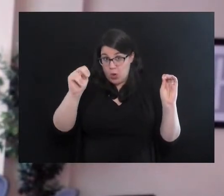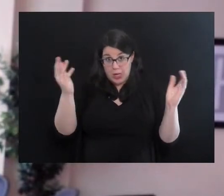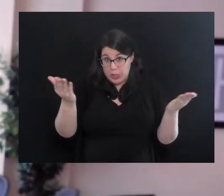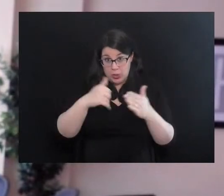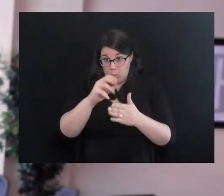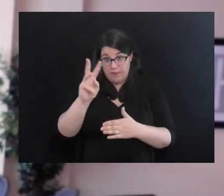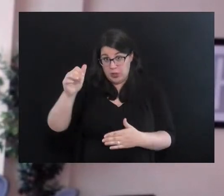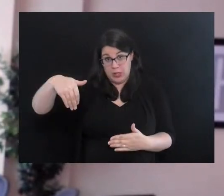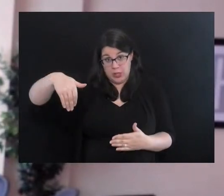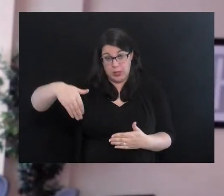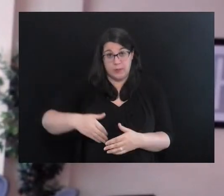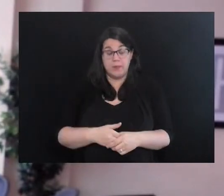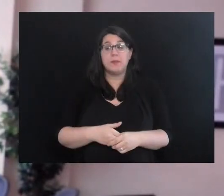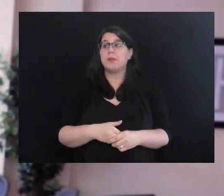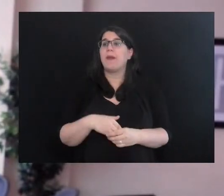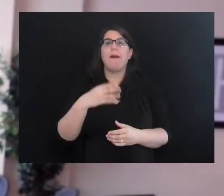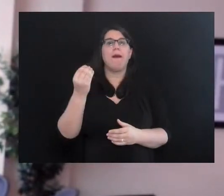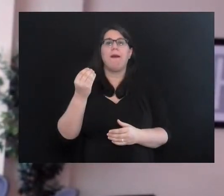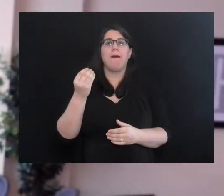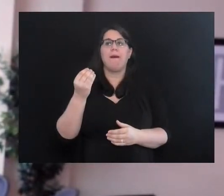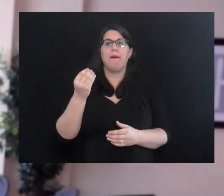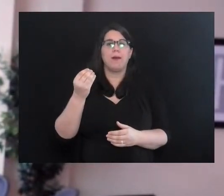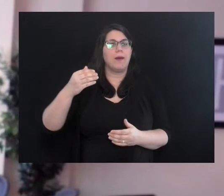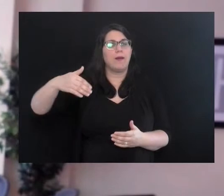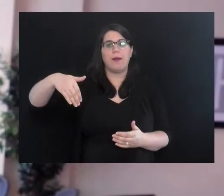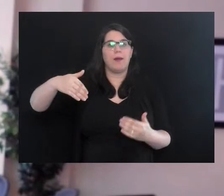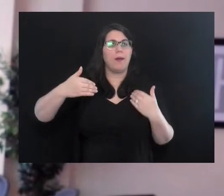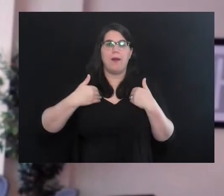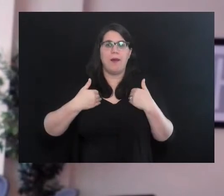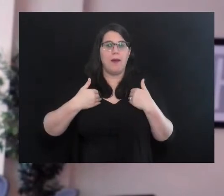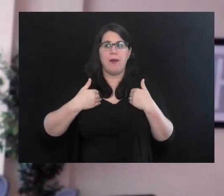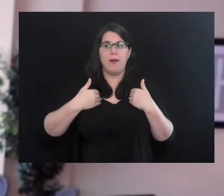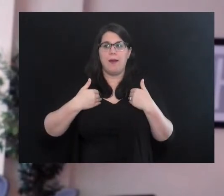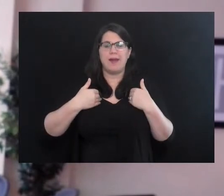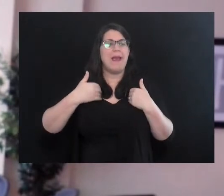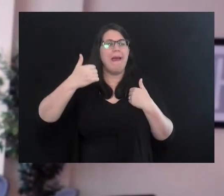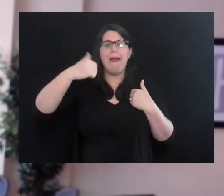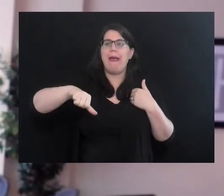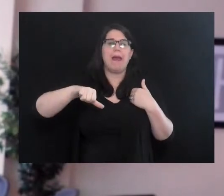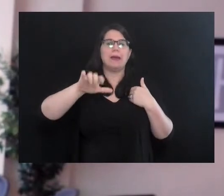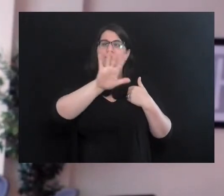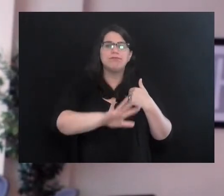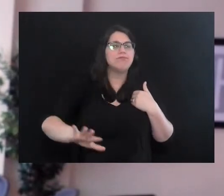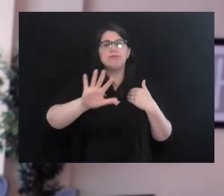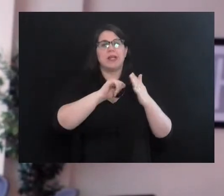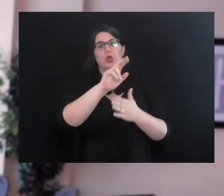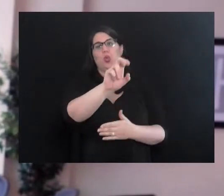Virginia, nor has there been any case identified in the United States.